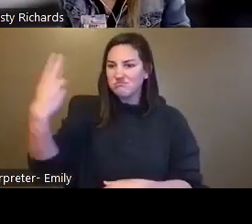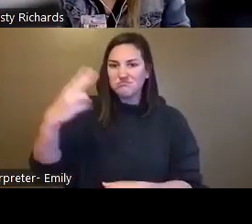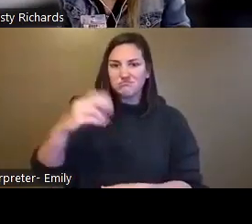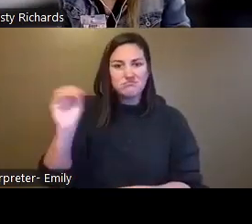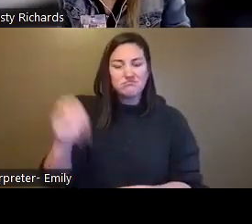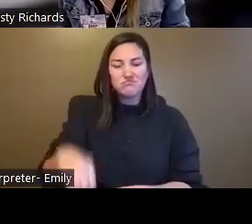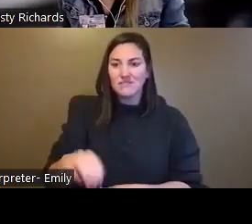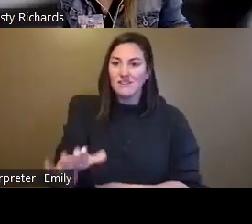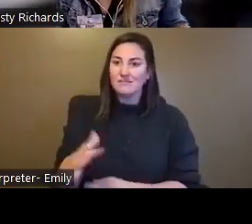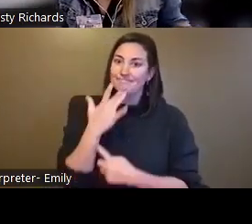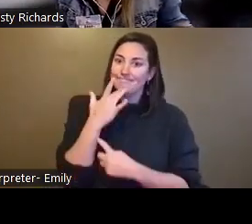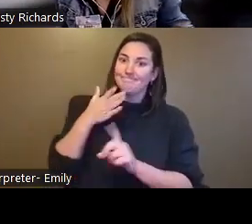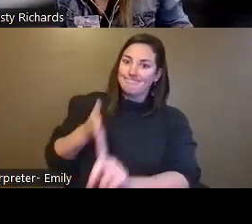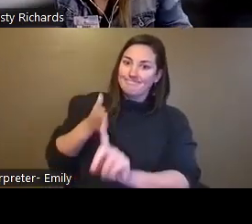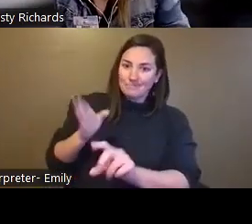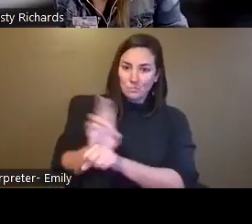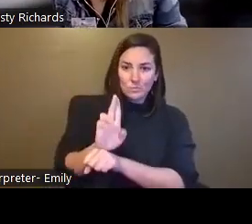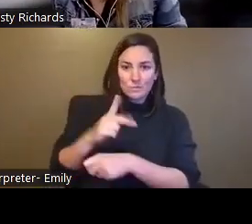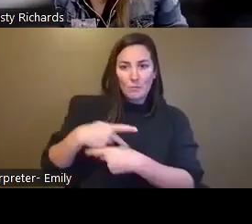their favorite products.